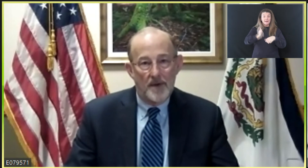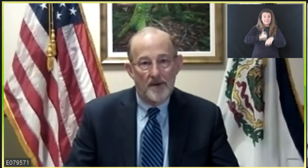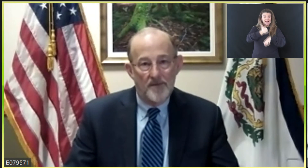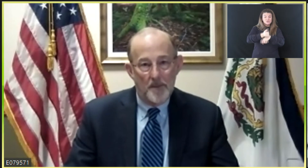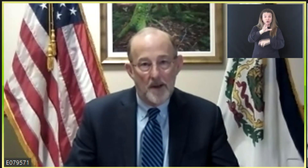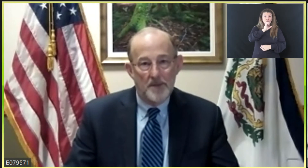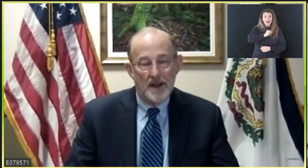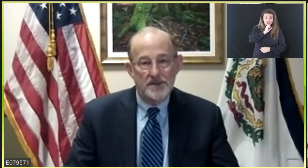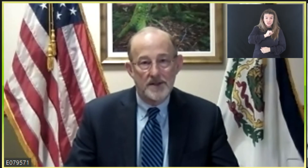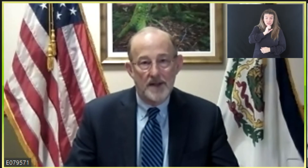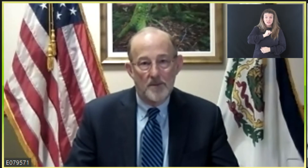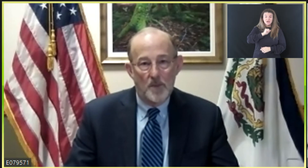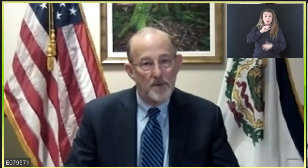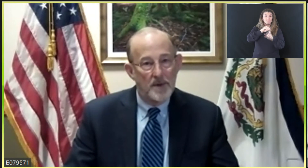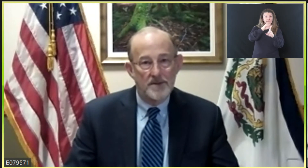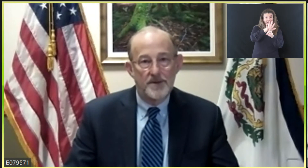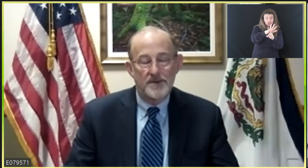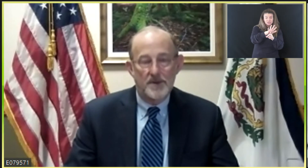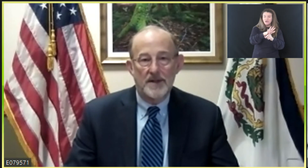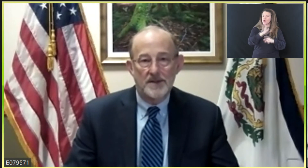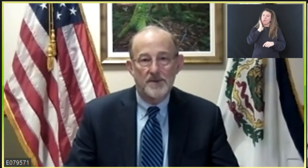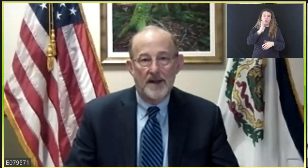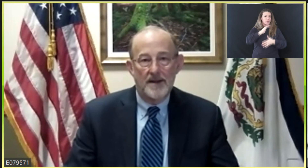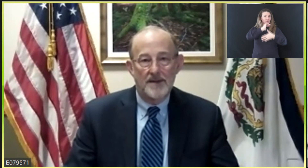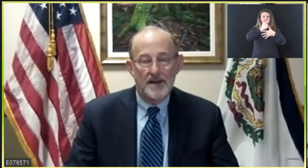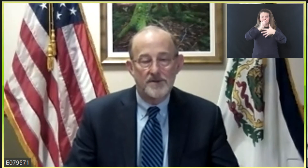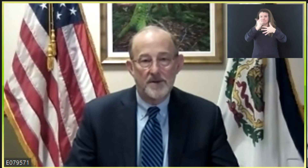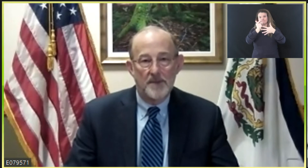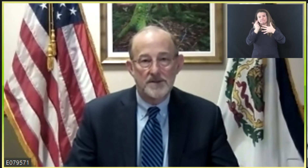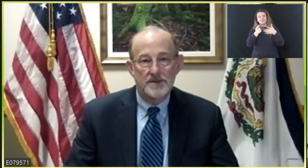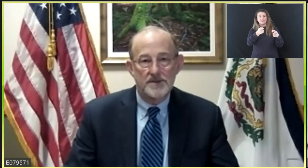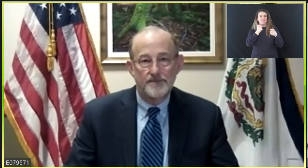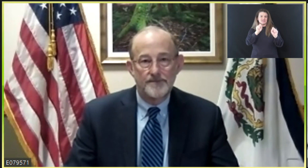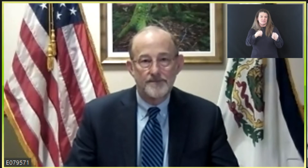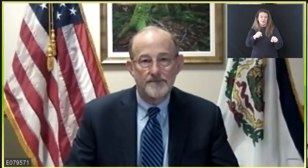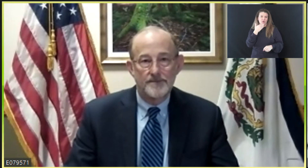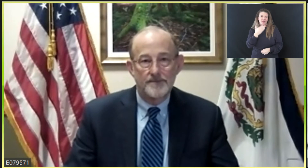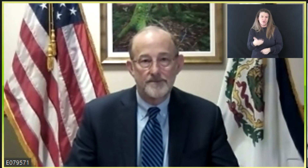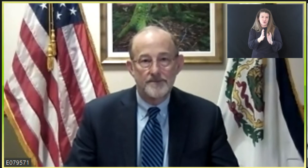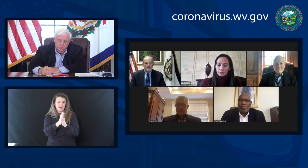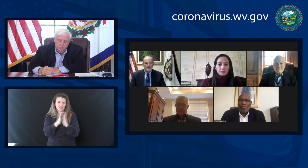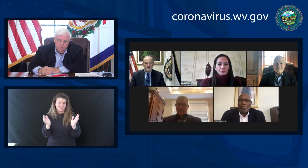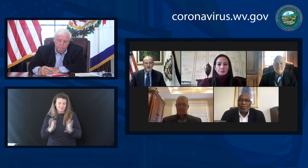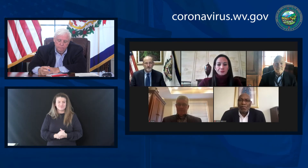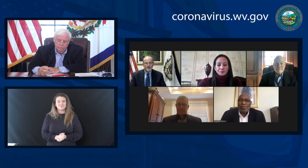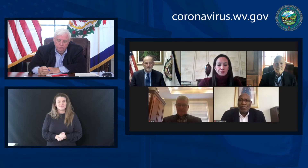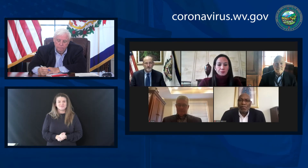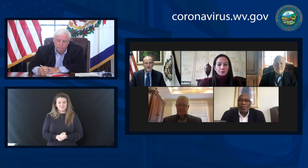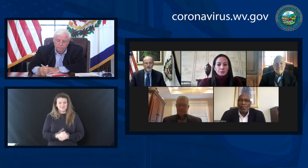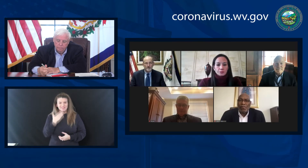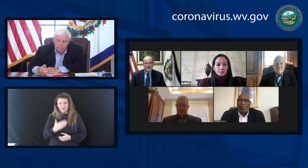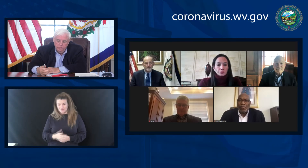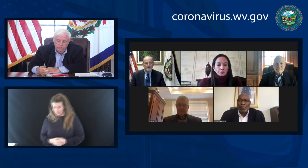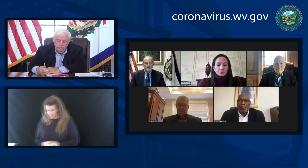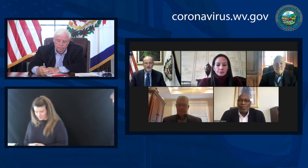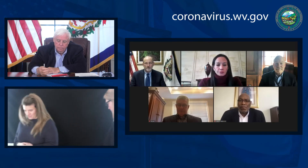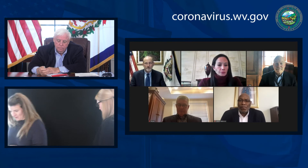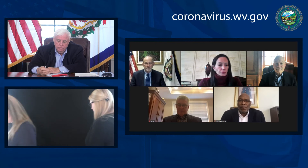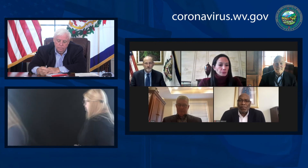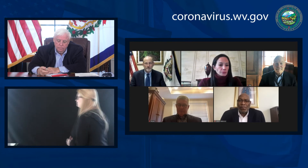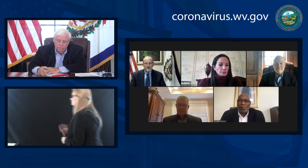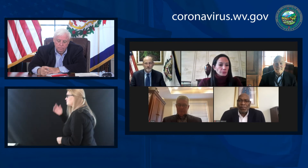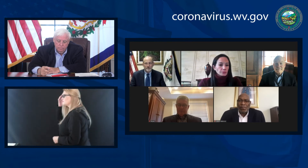of the population, and we will get to you as quickly as we can. Thank you so much. All right, thank you, Secretary. Dr. Ayan Amjad, our State Health